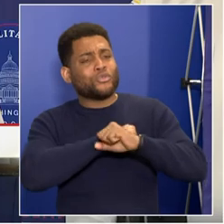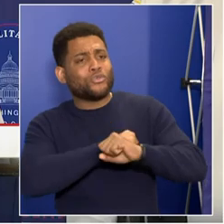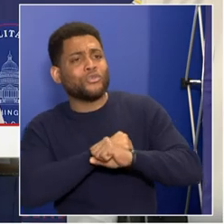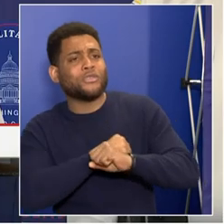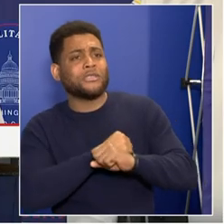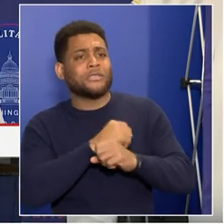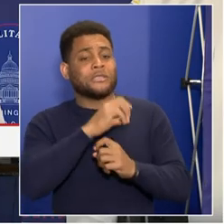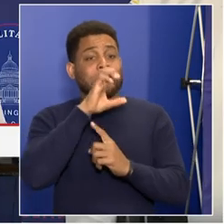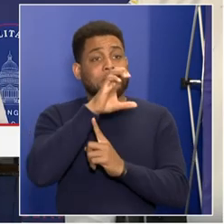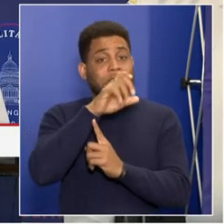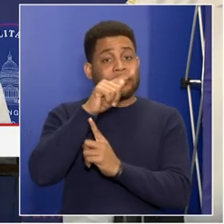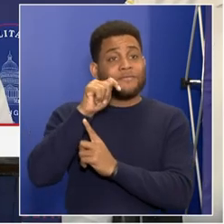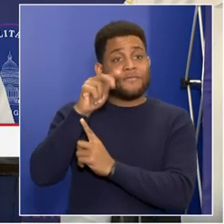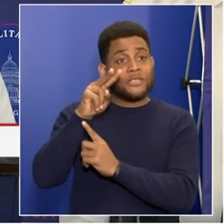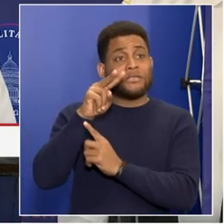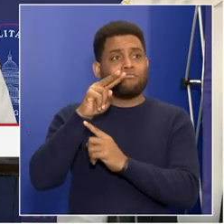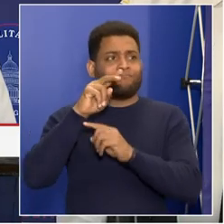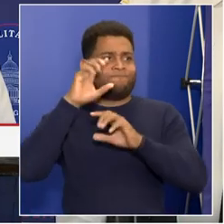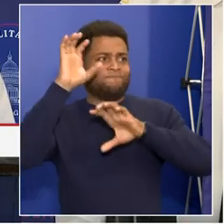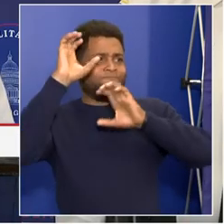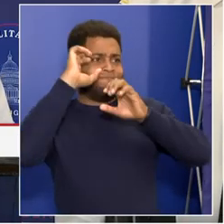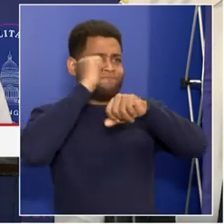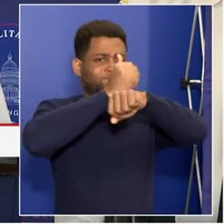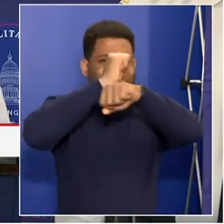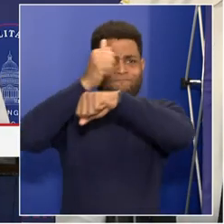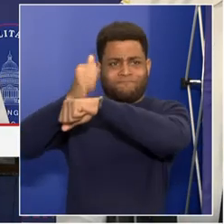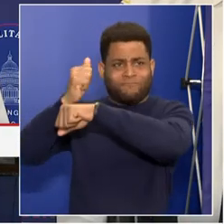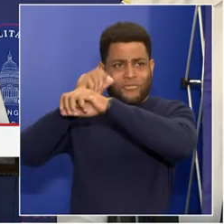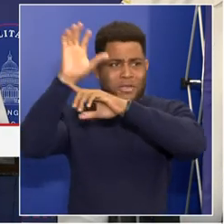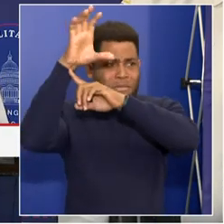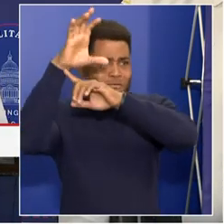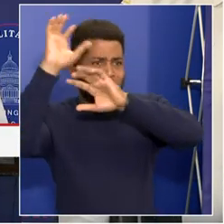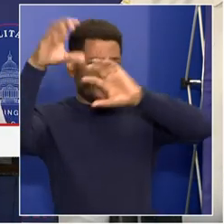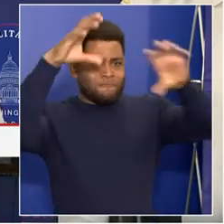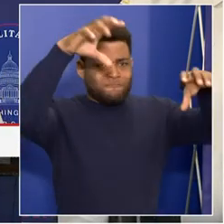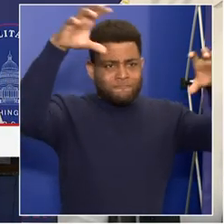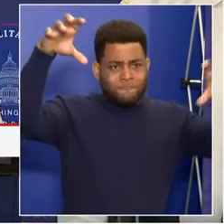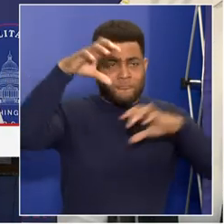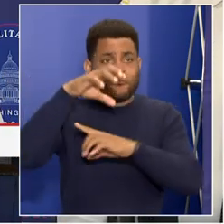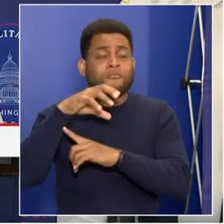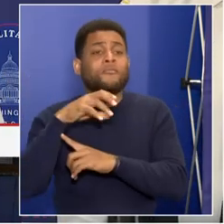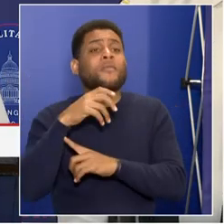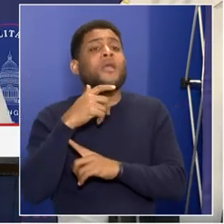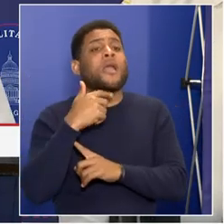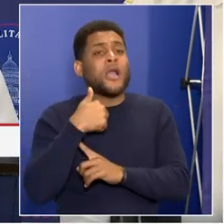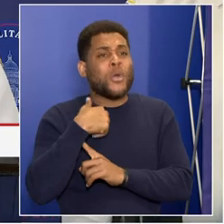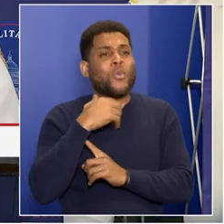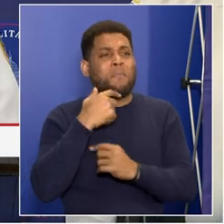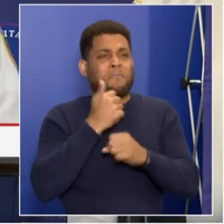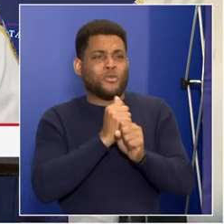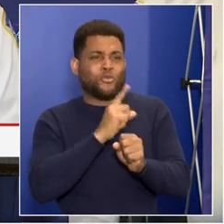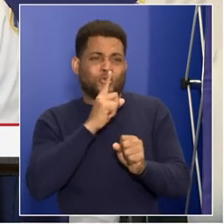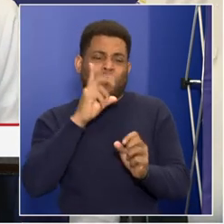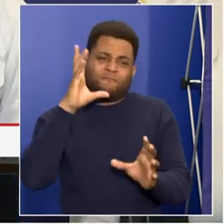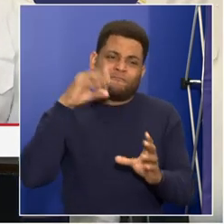listening to you, and we are more present in our communities than we've ever been. We will now take a few questions about this